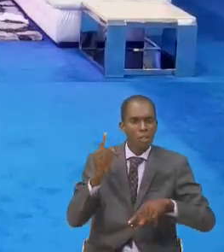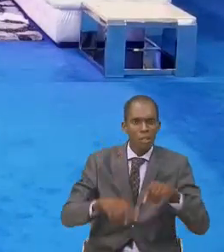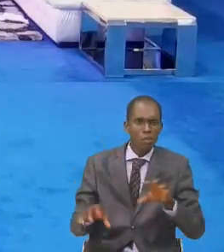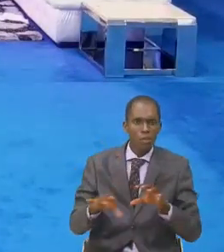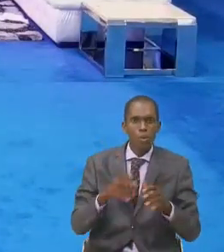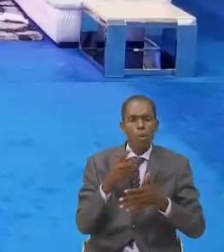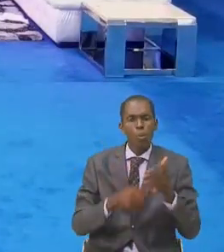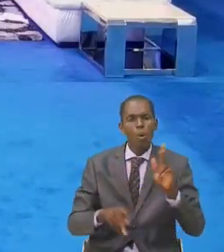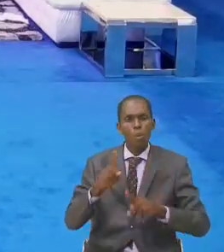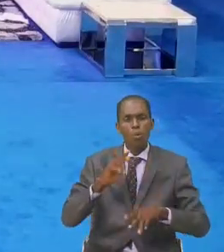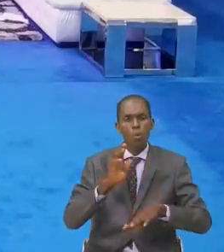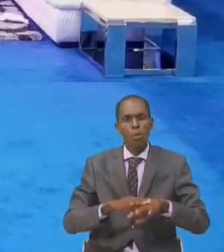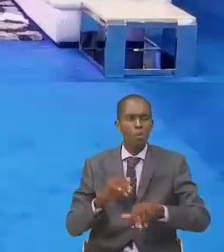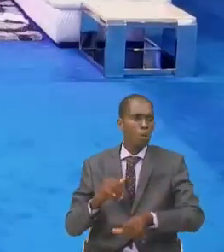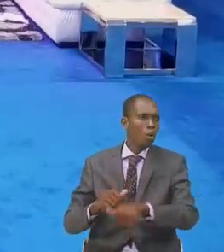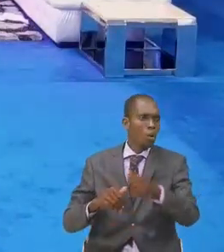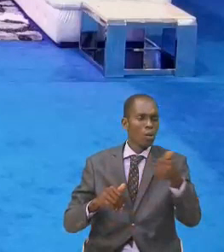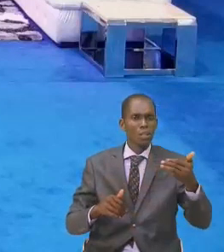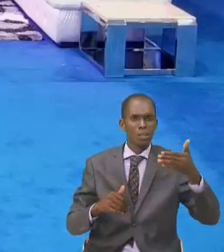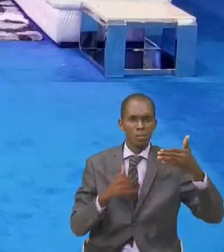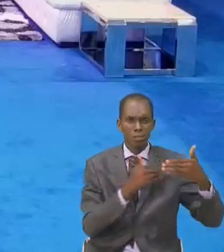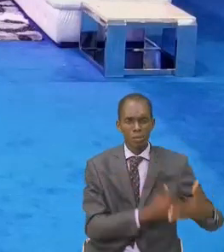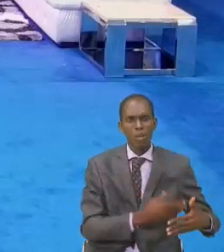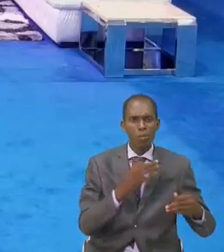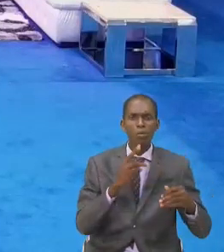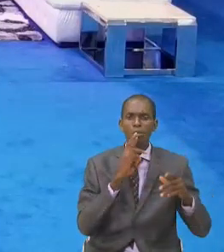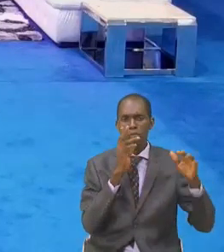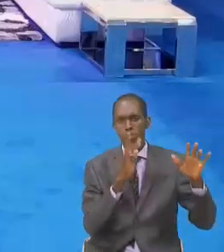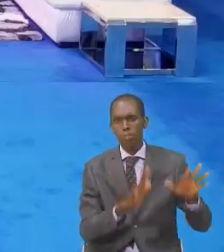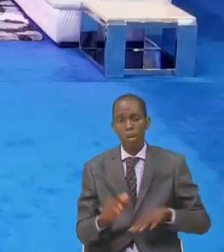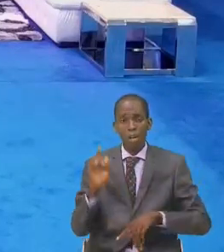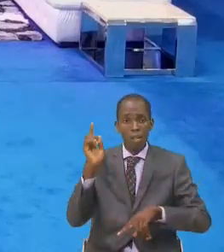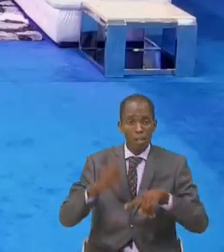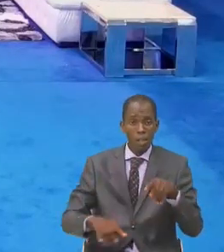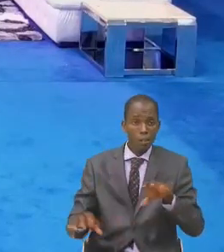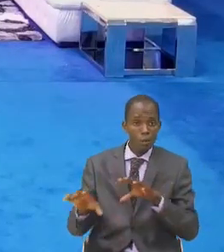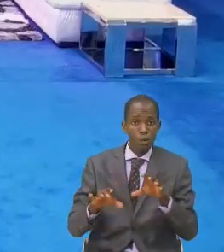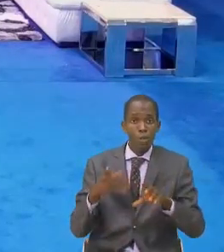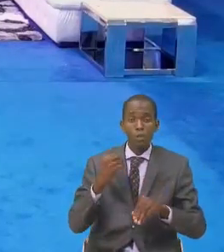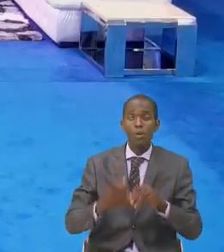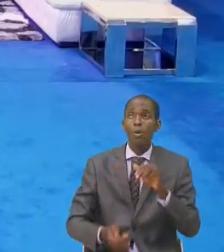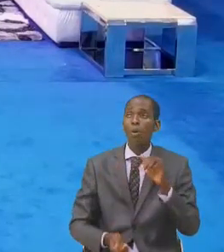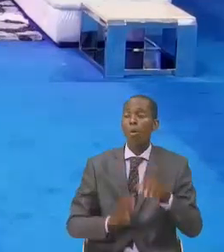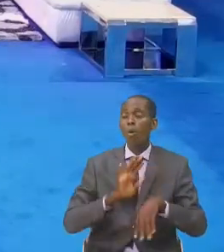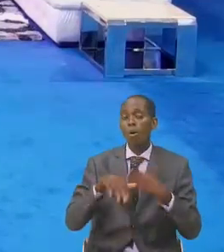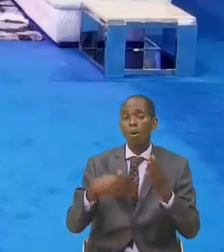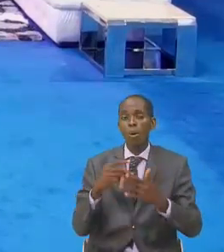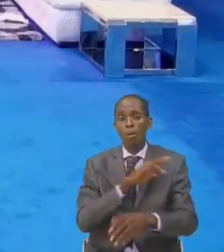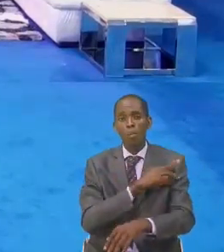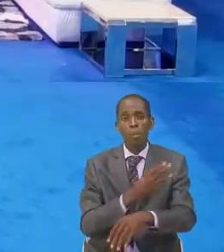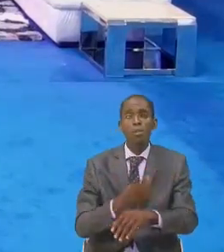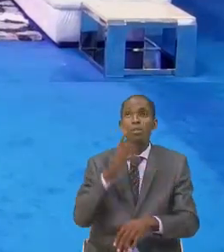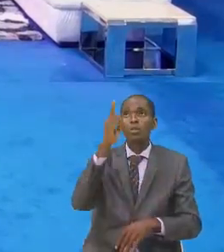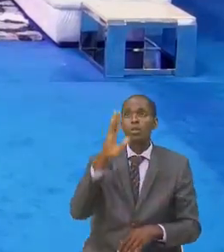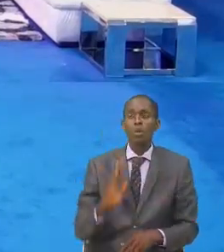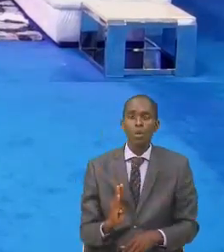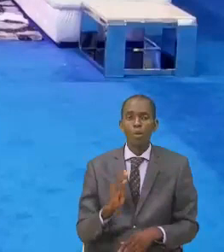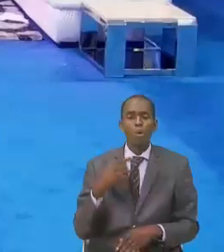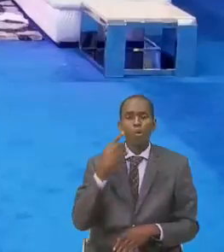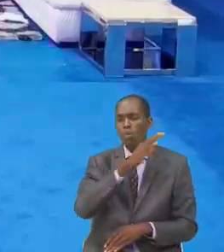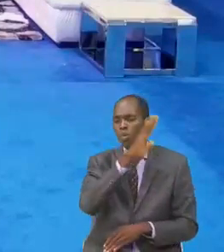what women cannot do, what herbalists cannot do, what the people on the other side of the river cannot do,